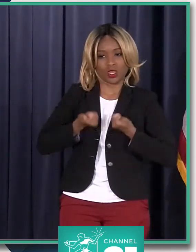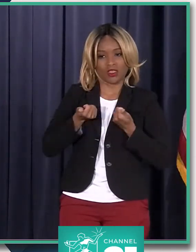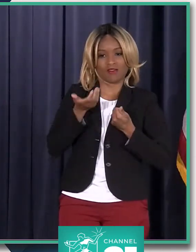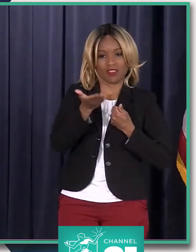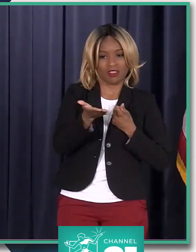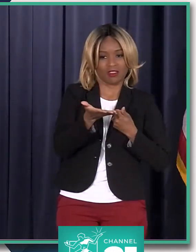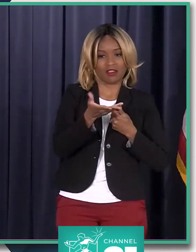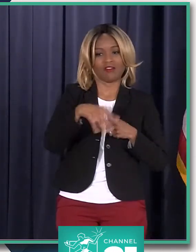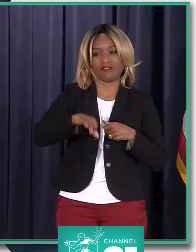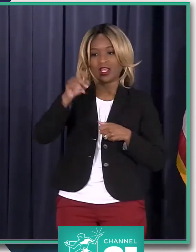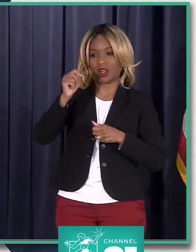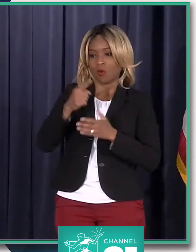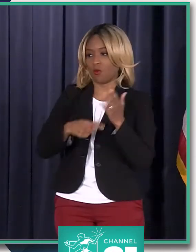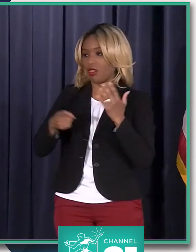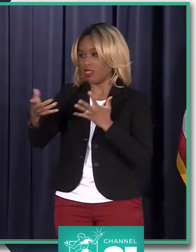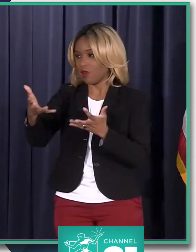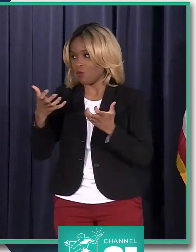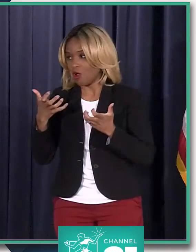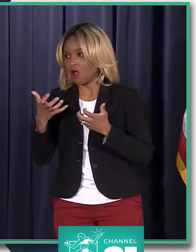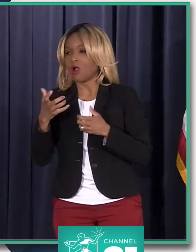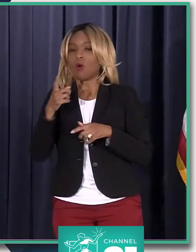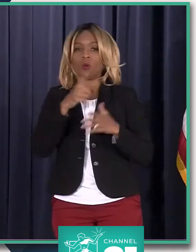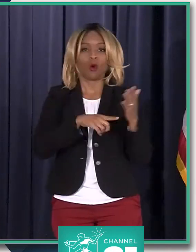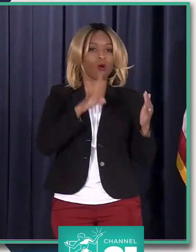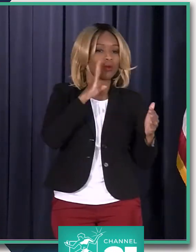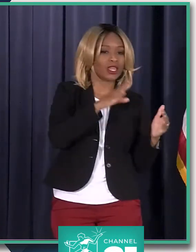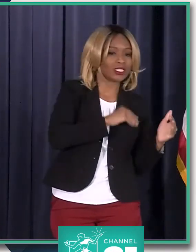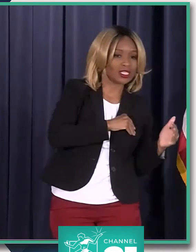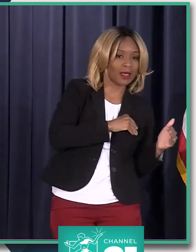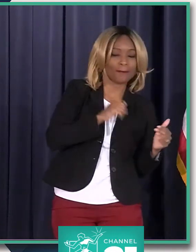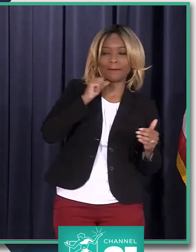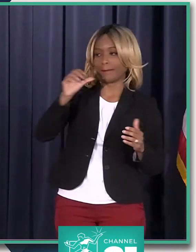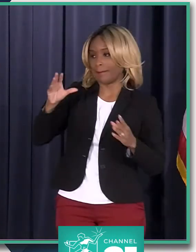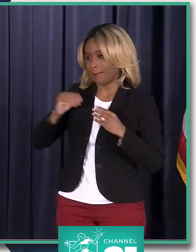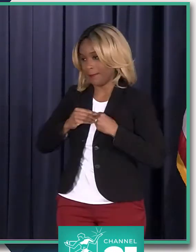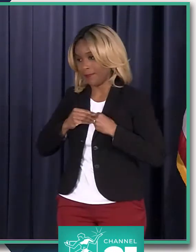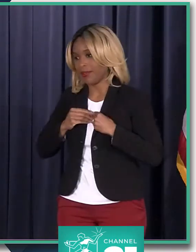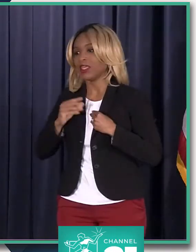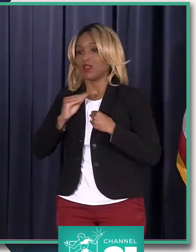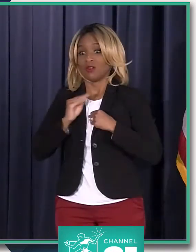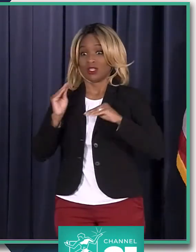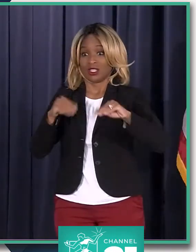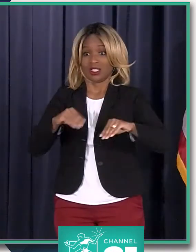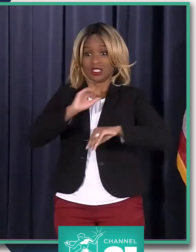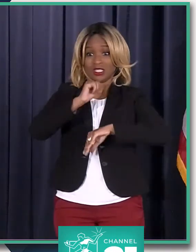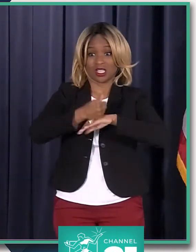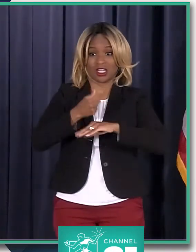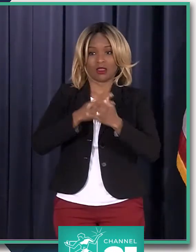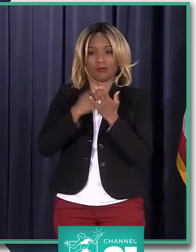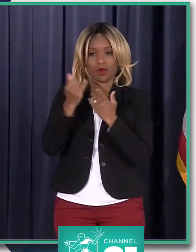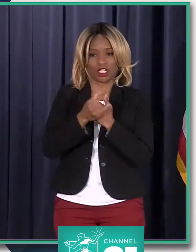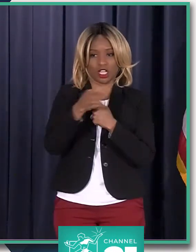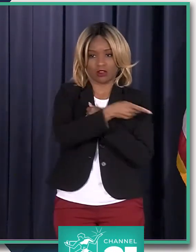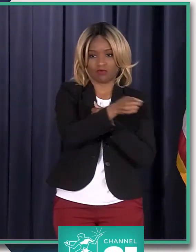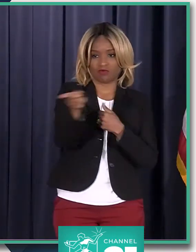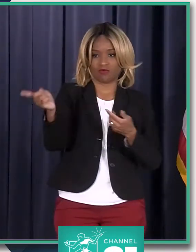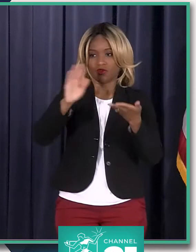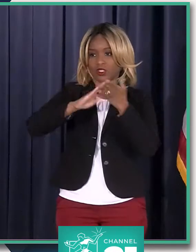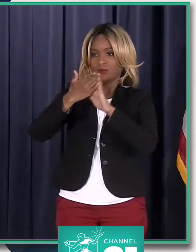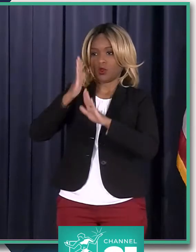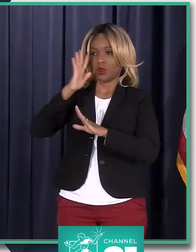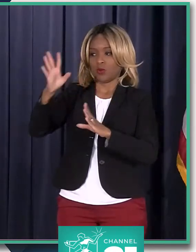want, what they'll accept, what they won't accept, and make sure that when we put the project in, it's acceptable to the community. So thank you